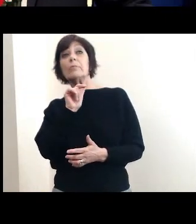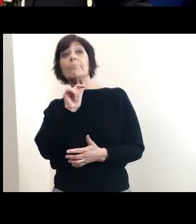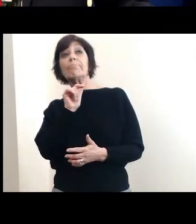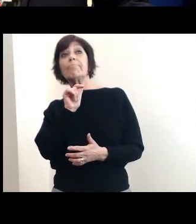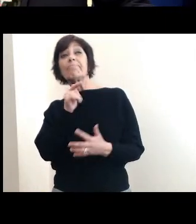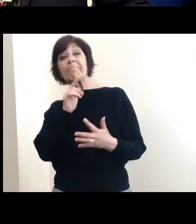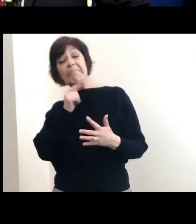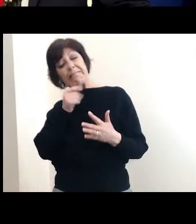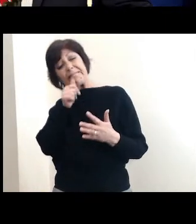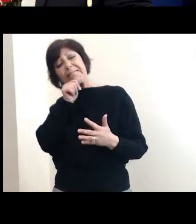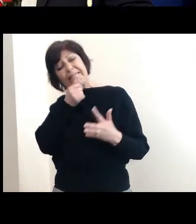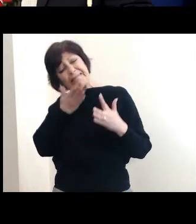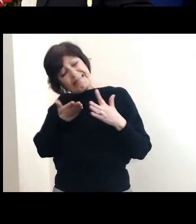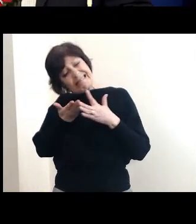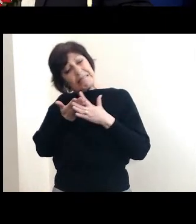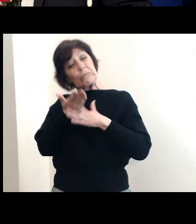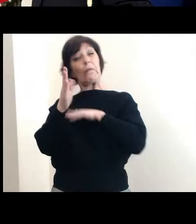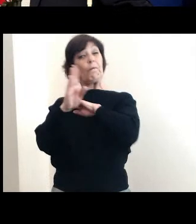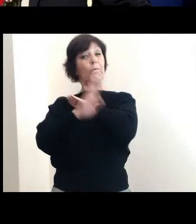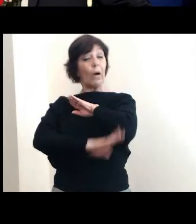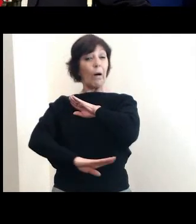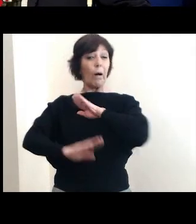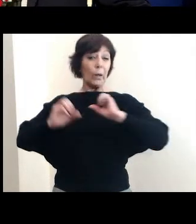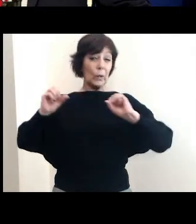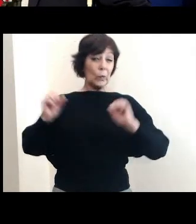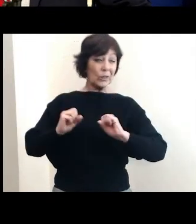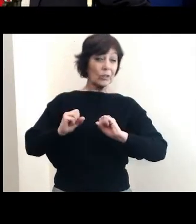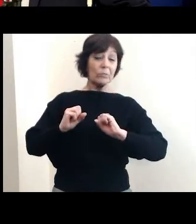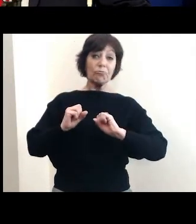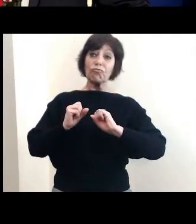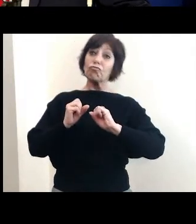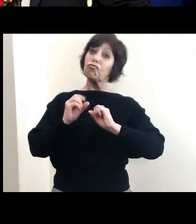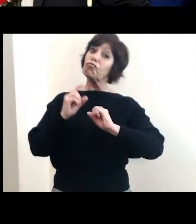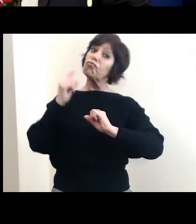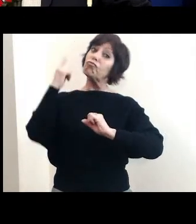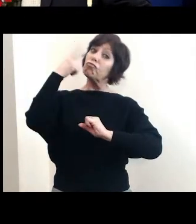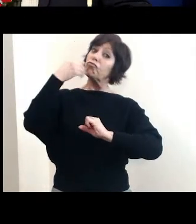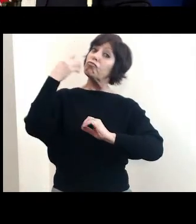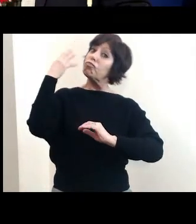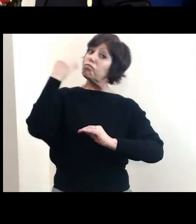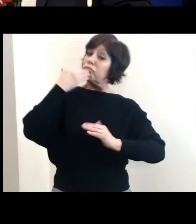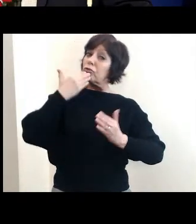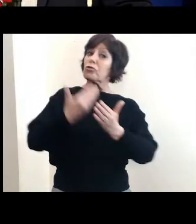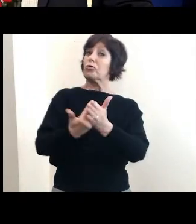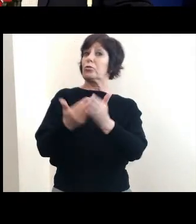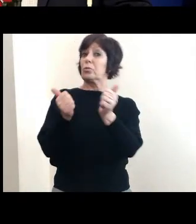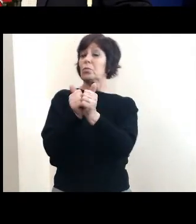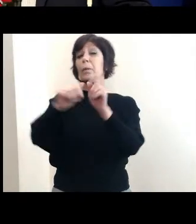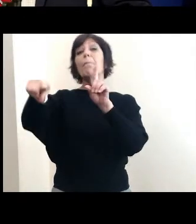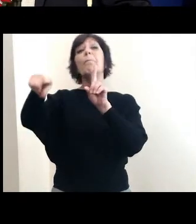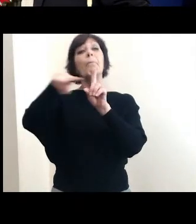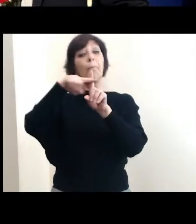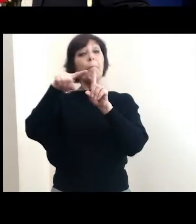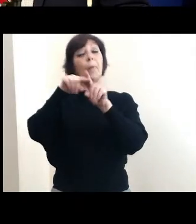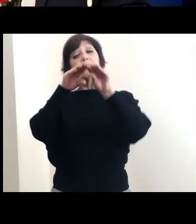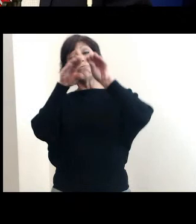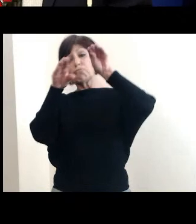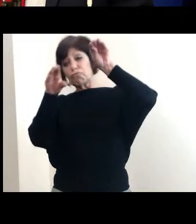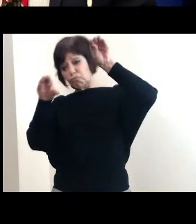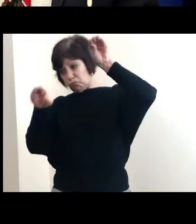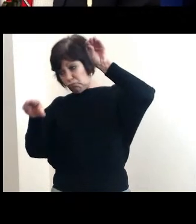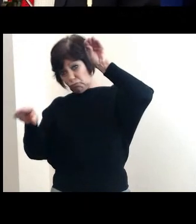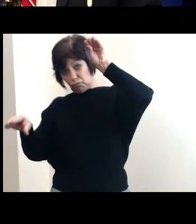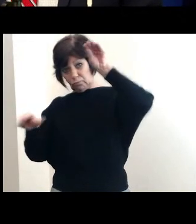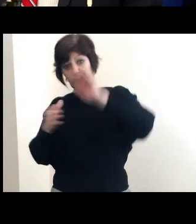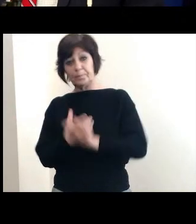the fall and winter, and we are headed in the right direction when it comes to the positivity rates and overall cases, and that's